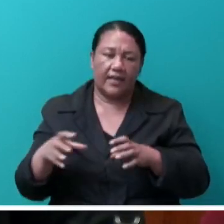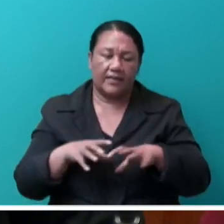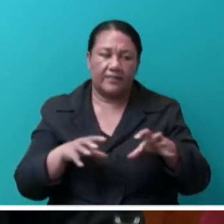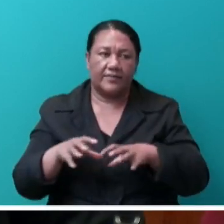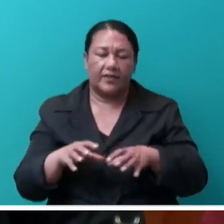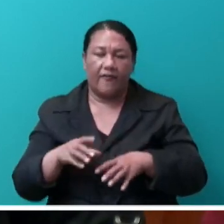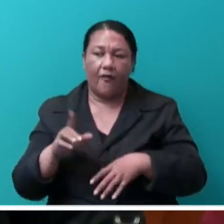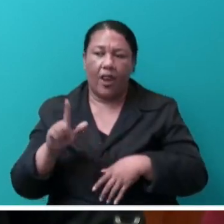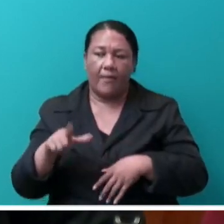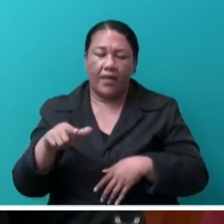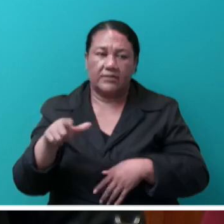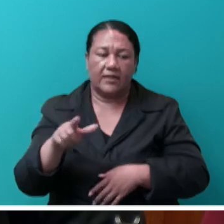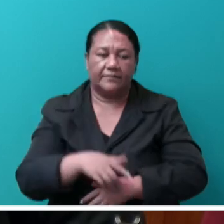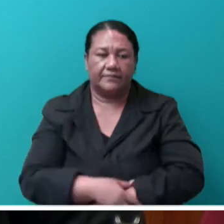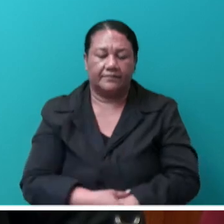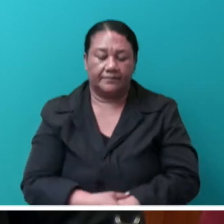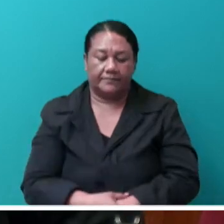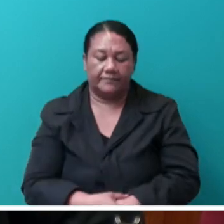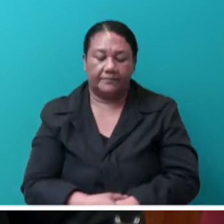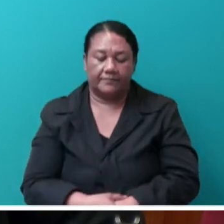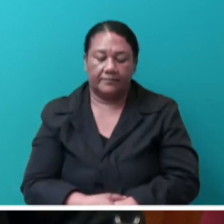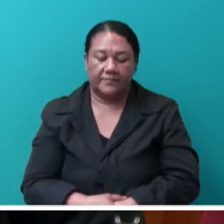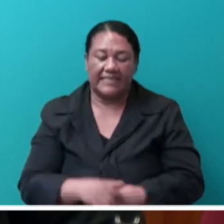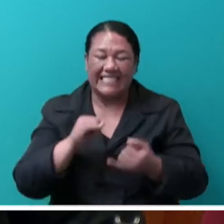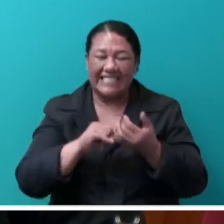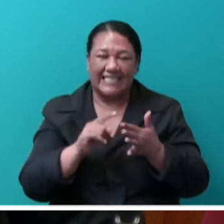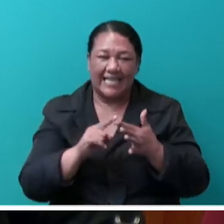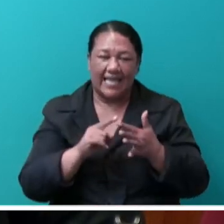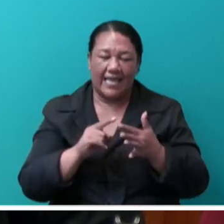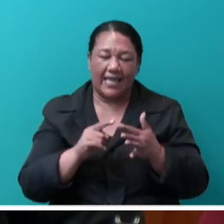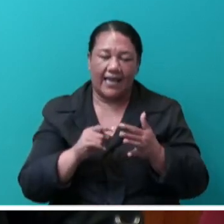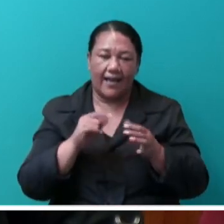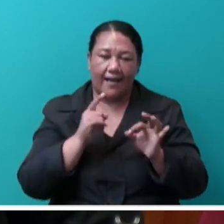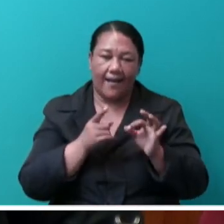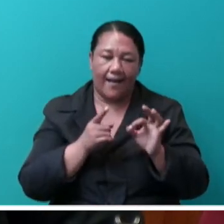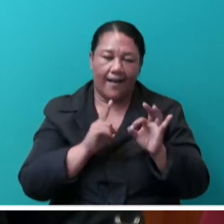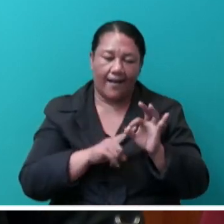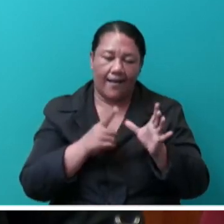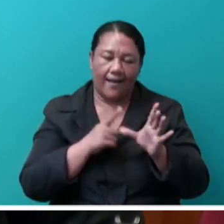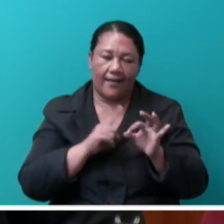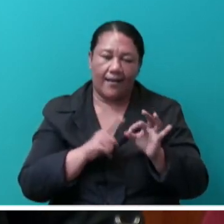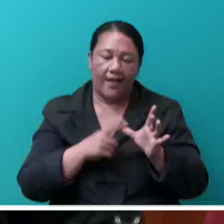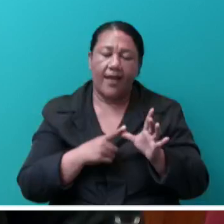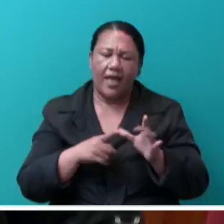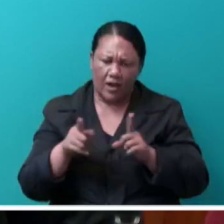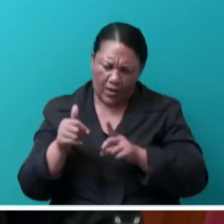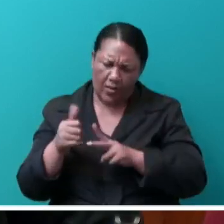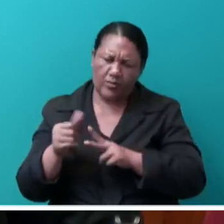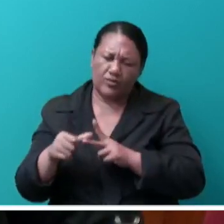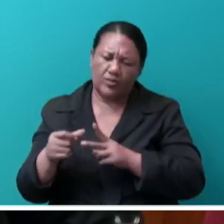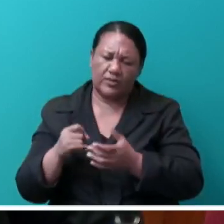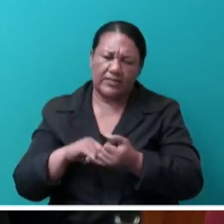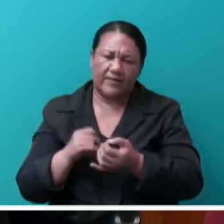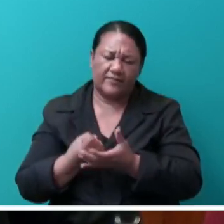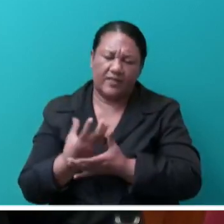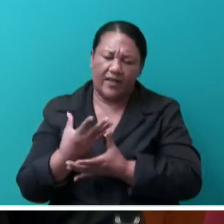Lambasa onward to Senganga and then onward to Sabu to the submarine cable landing station.